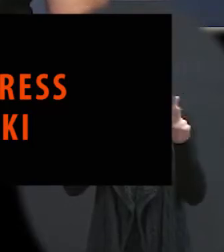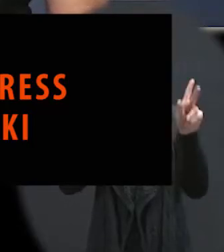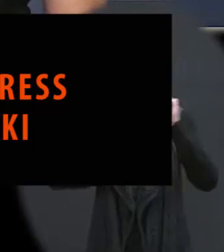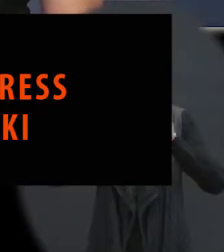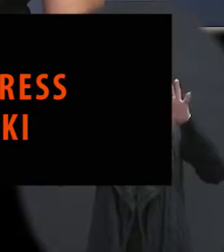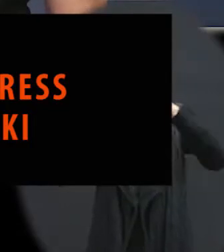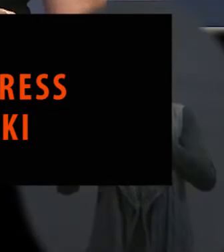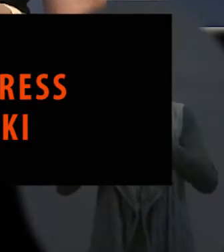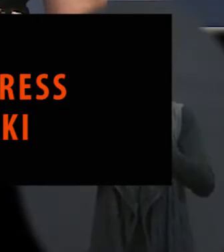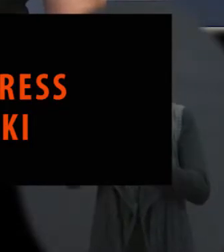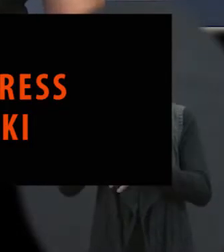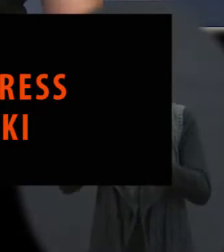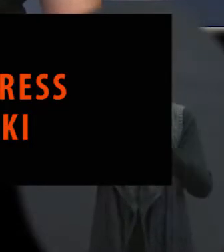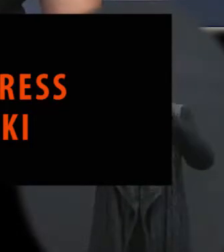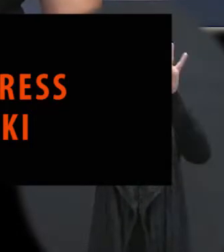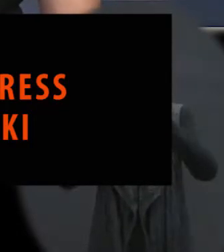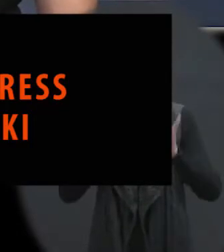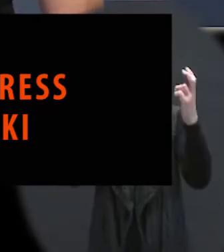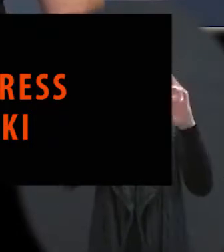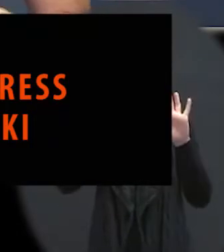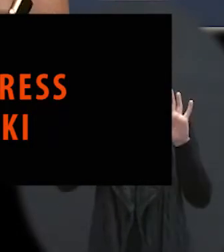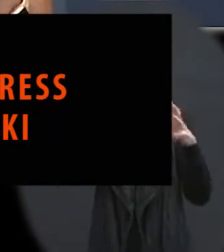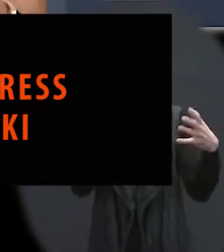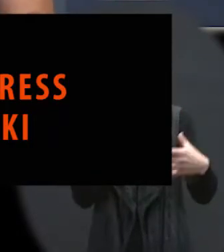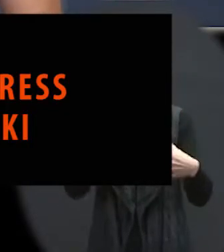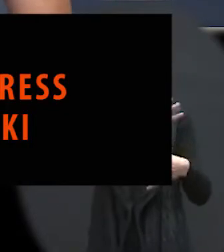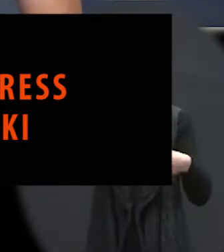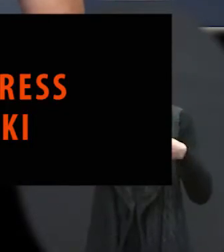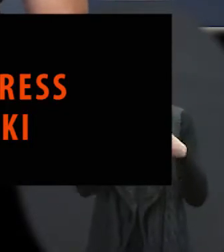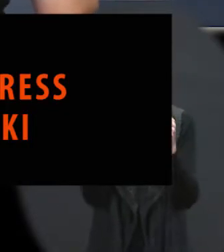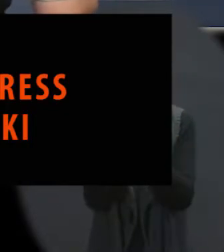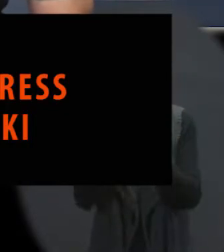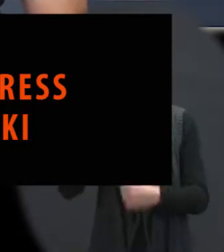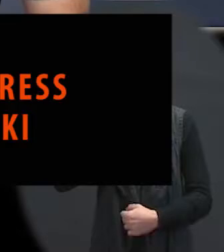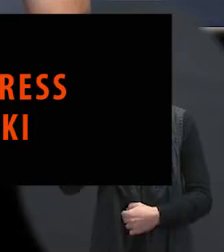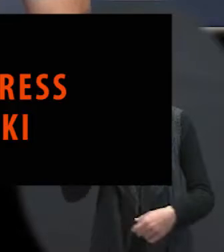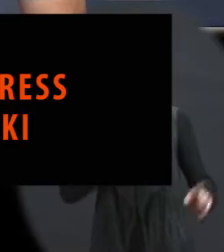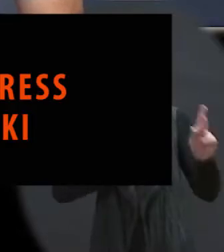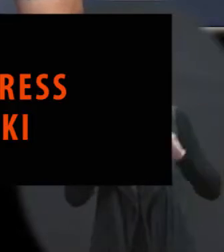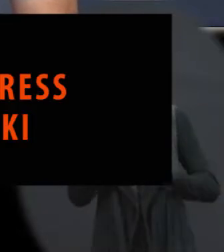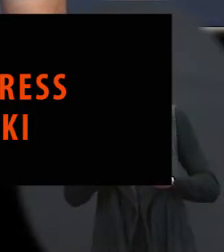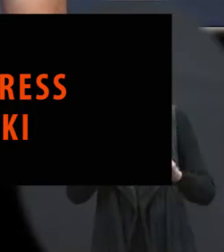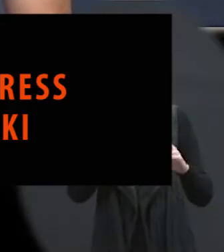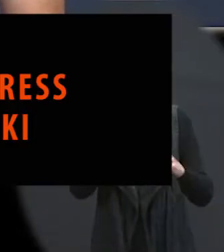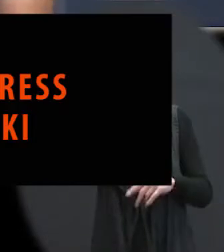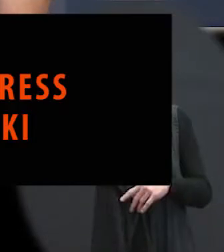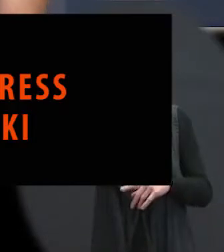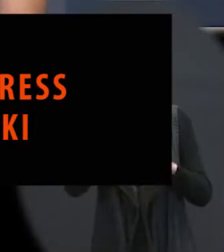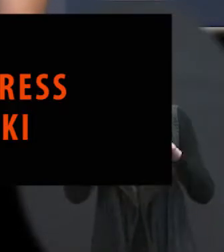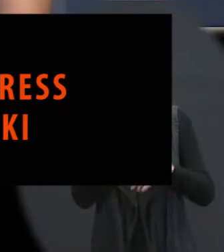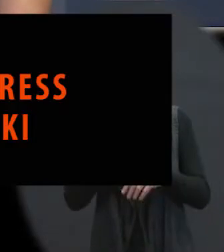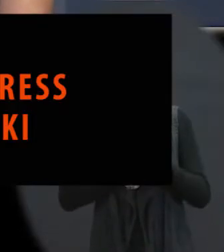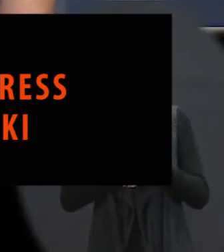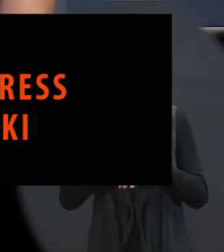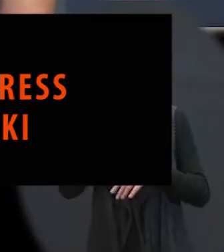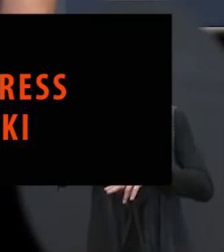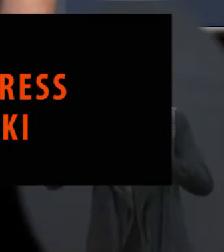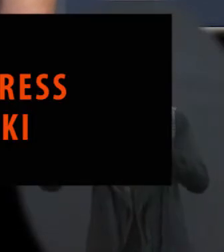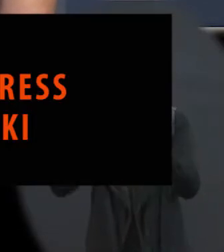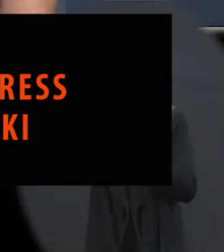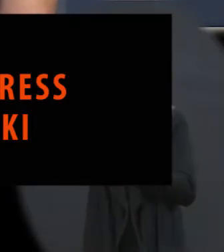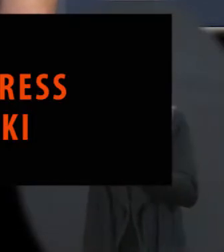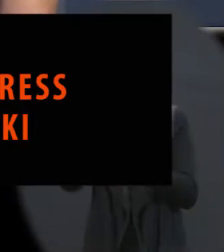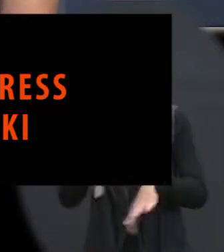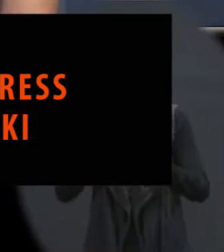bilateral session with their Canadian counterparts. Today, the President will also meet virtually with a group of Black essential workers to thank them for their